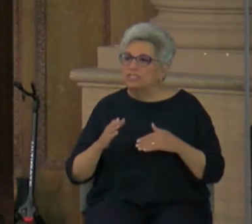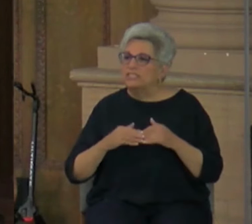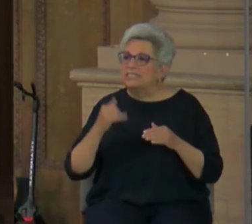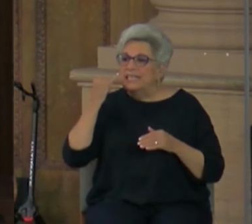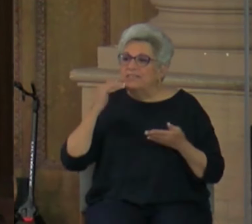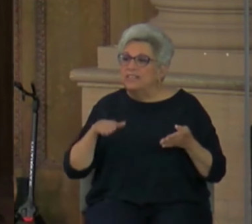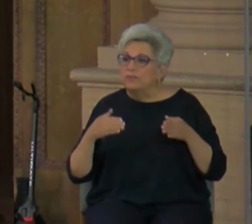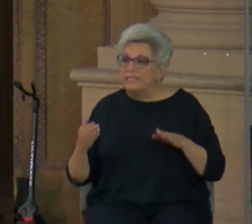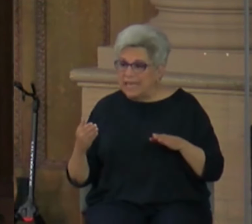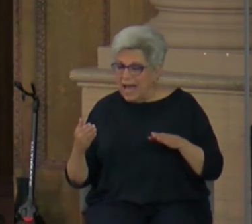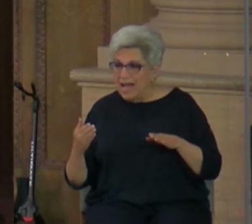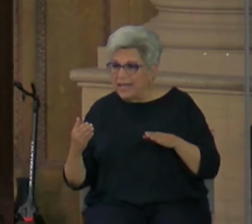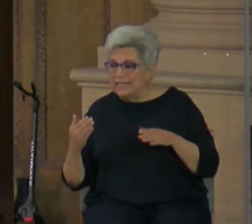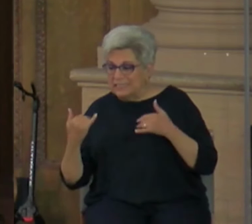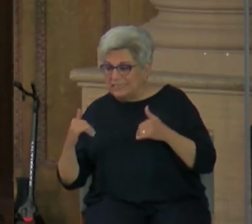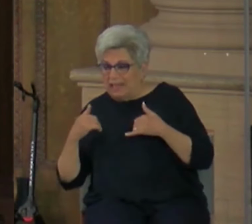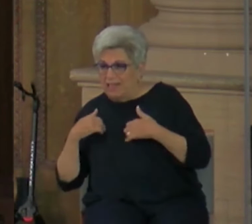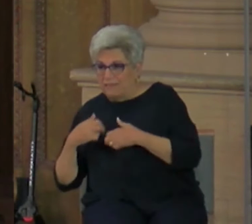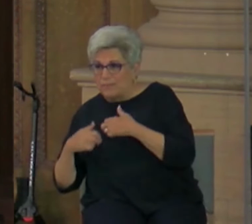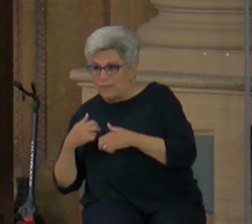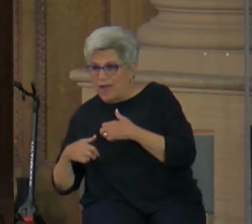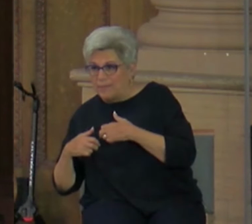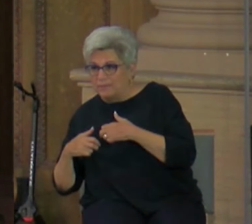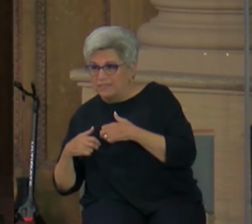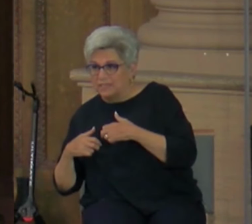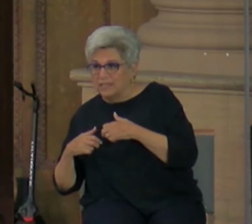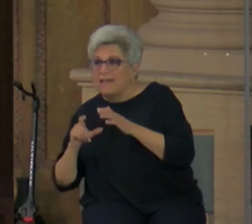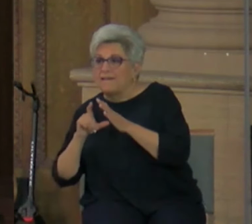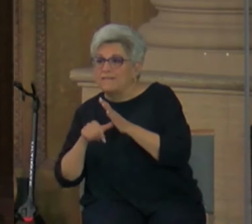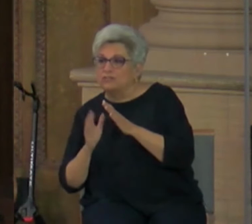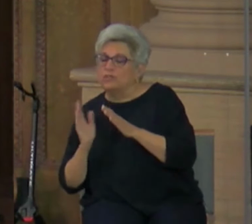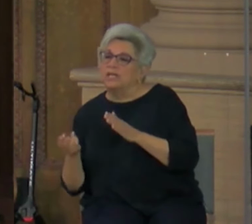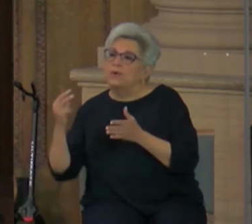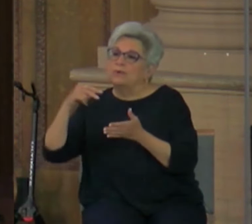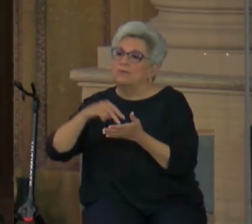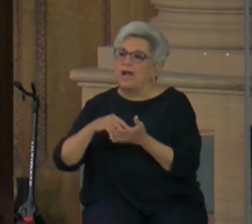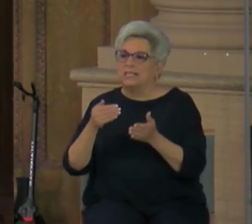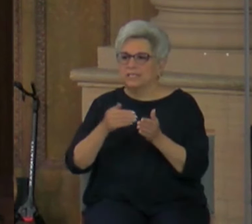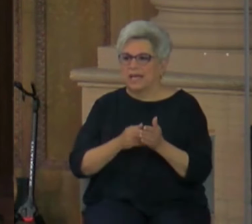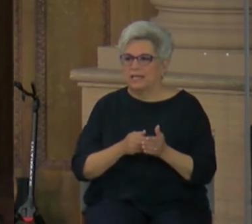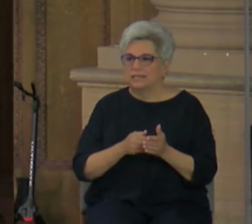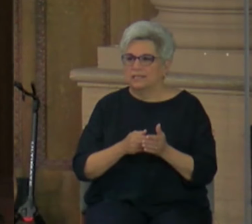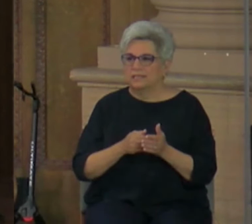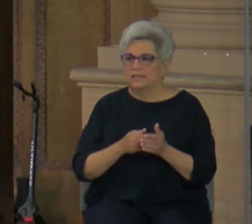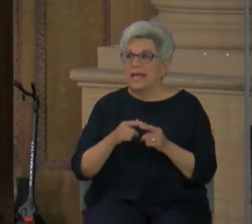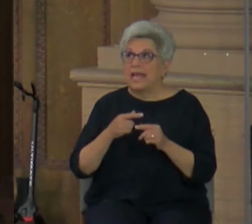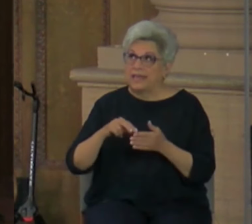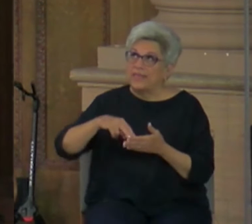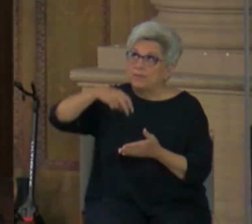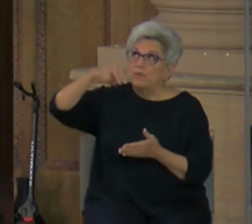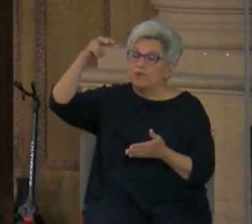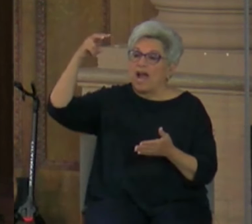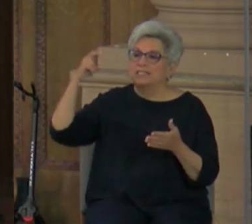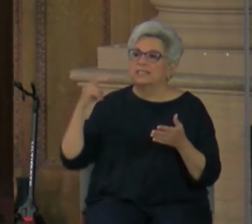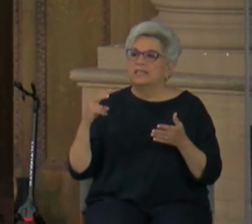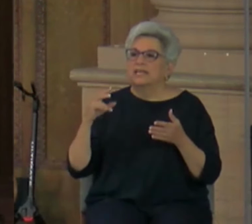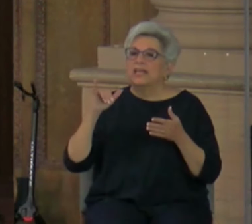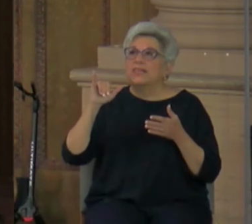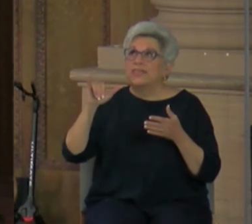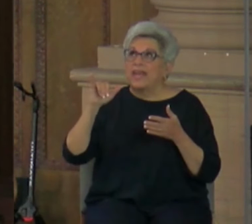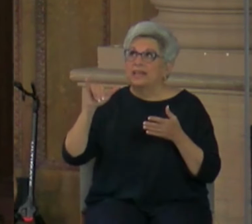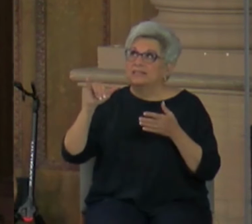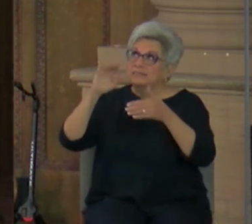our problems unresolved, we'll rise again. And that life and the resurrection will go on forever. So